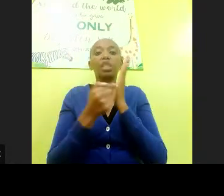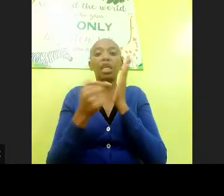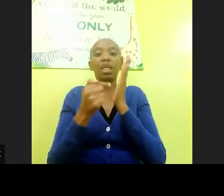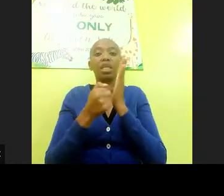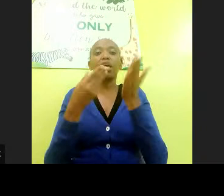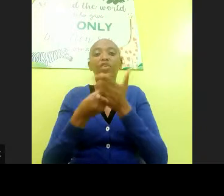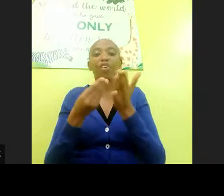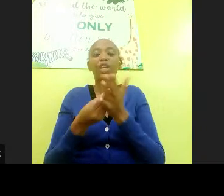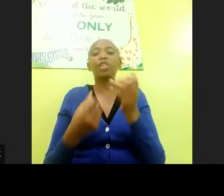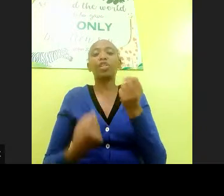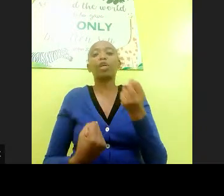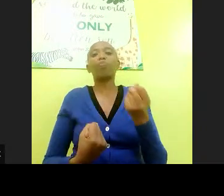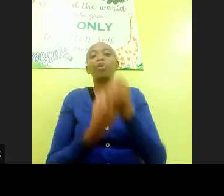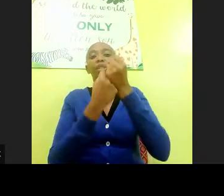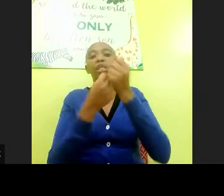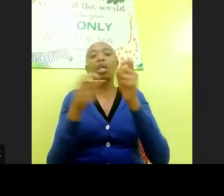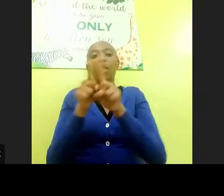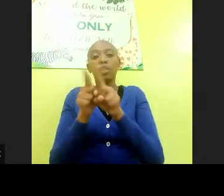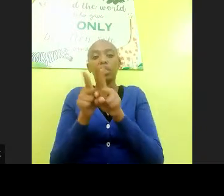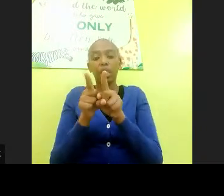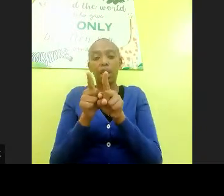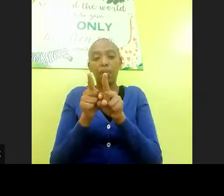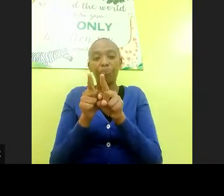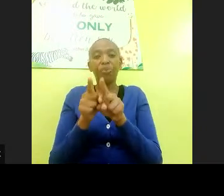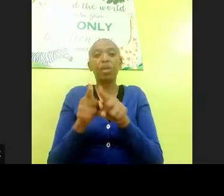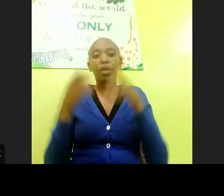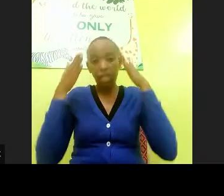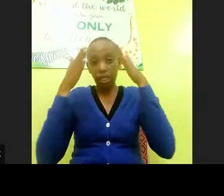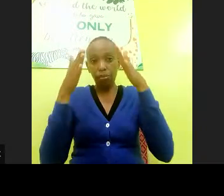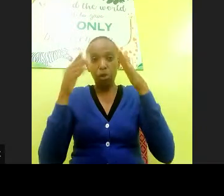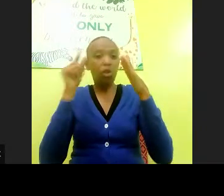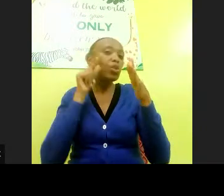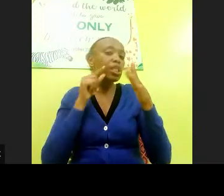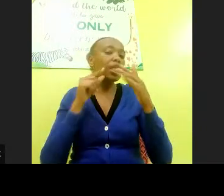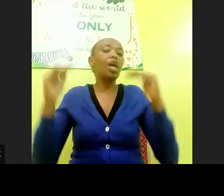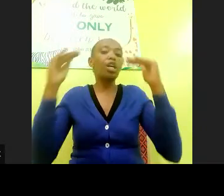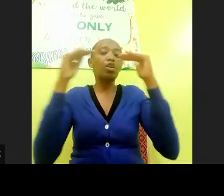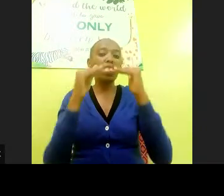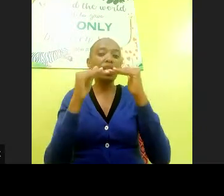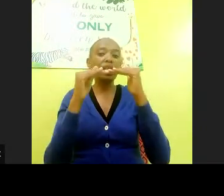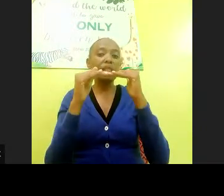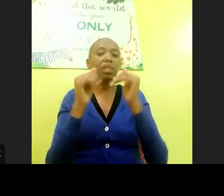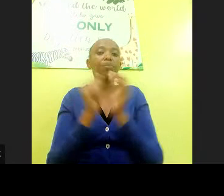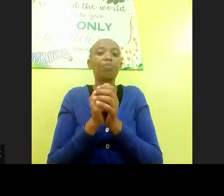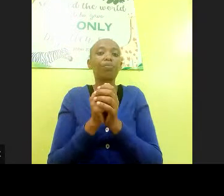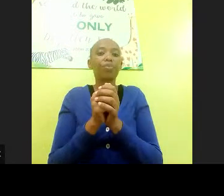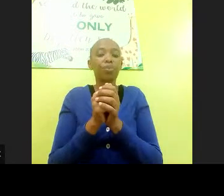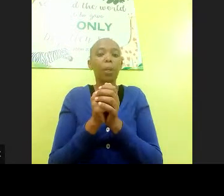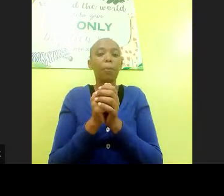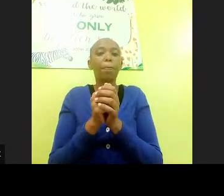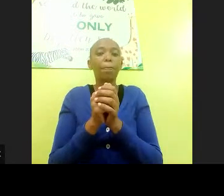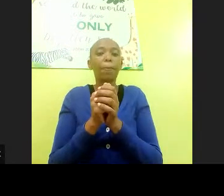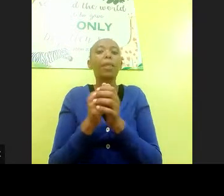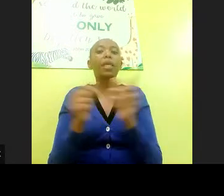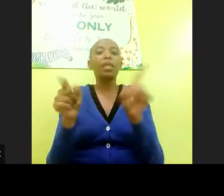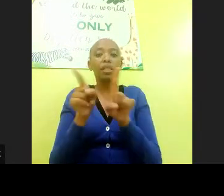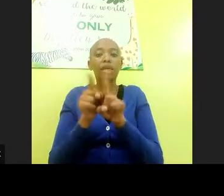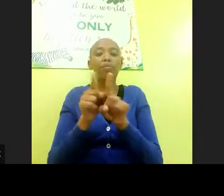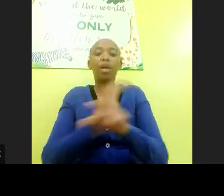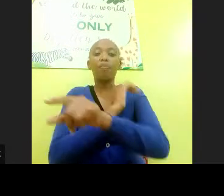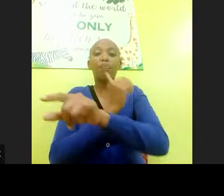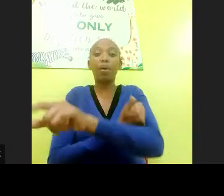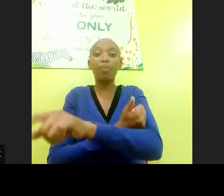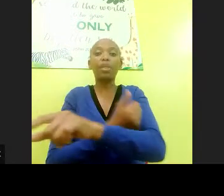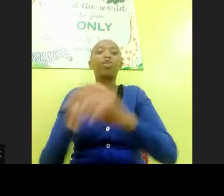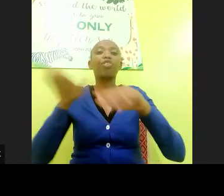support and very deep commitment to gender equality, to the advancement of gender equality and the empowerment of women in